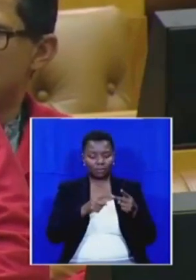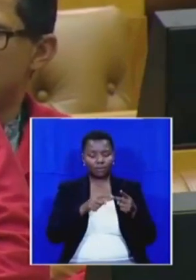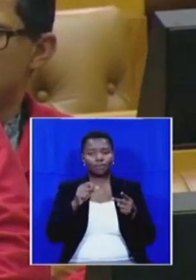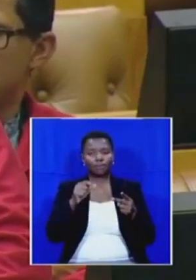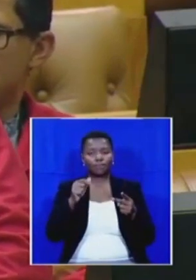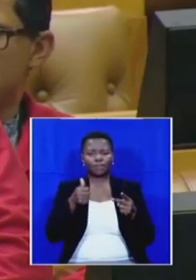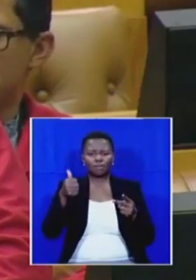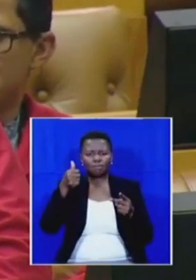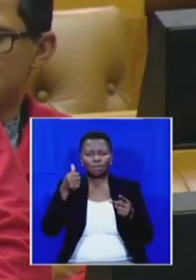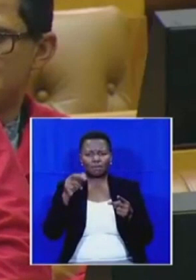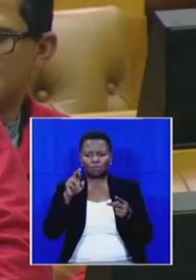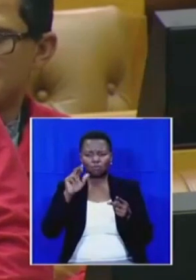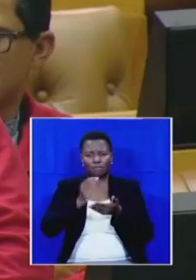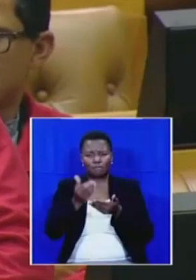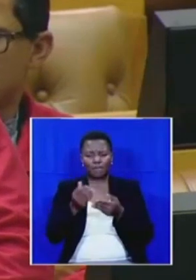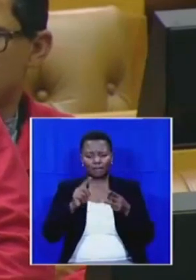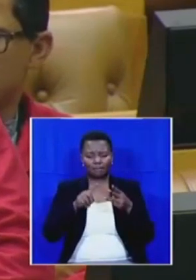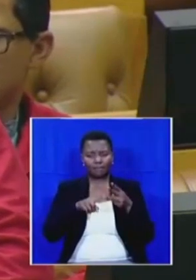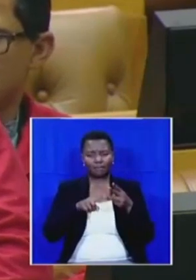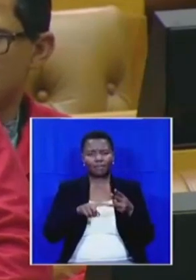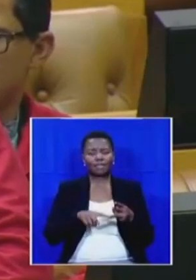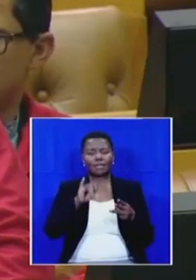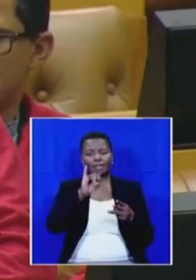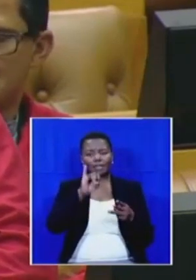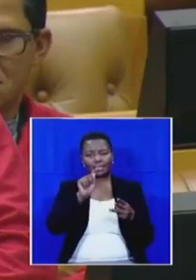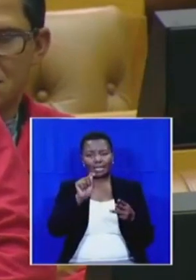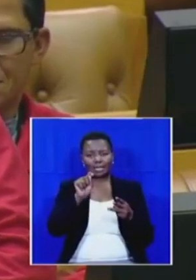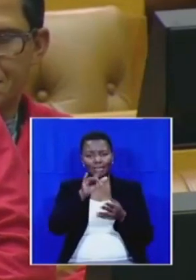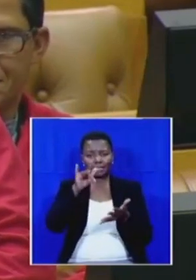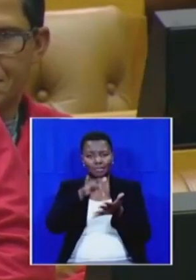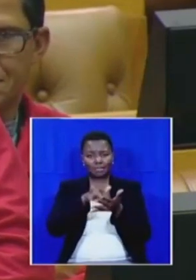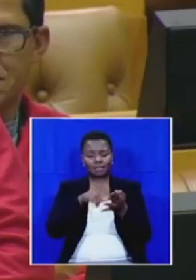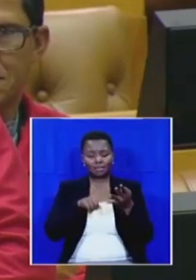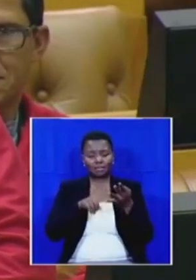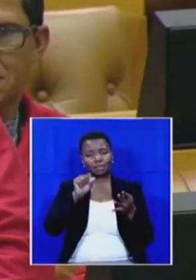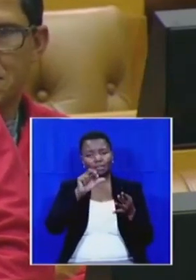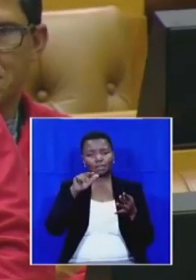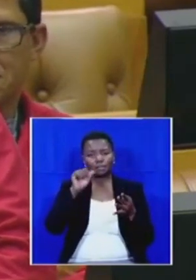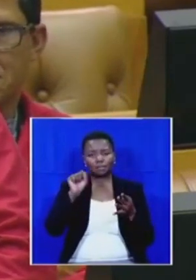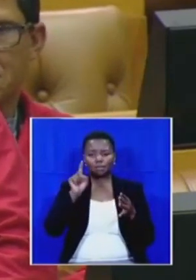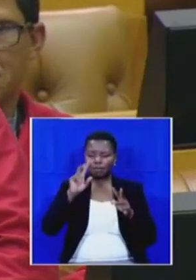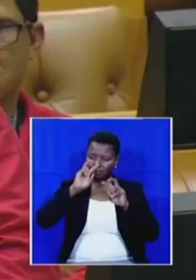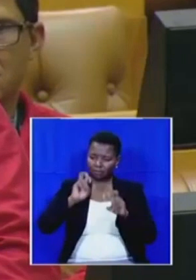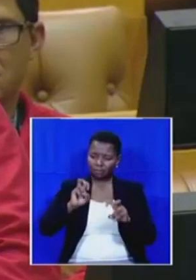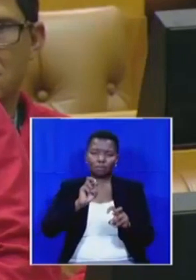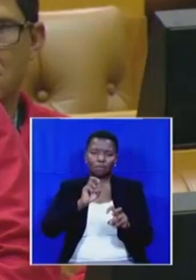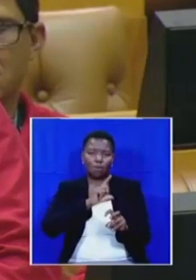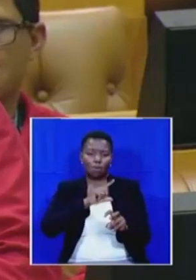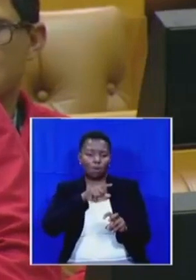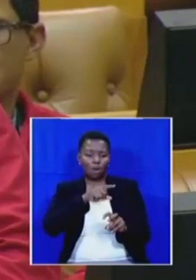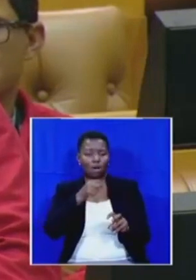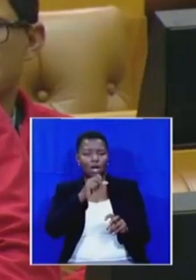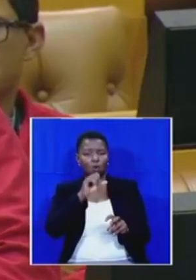Director of Financial Intelligence Center, and SARS to investigate why the Guptas did not pay 10% exit